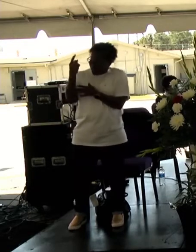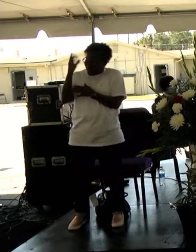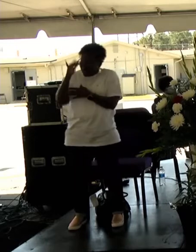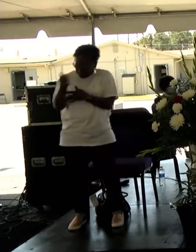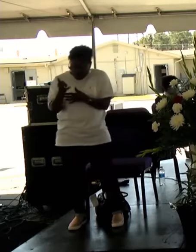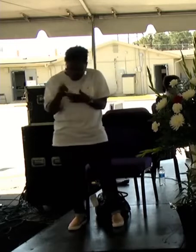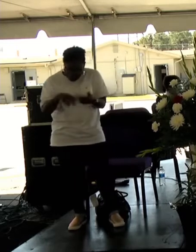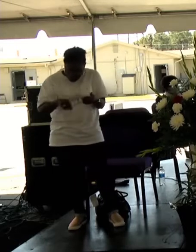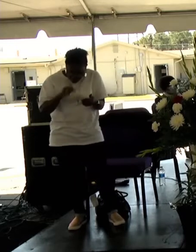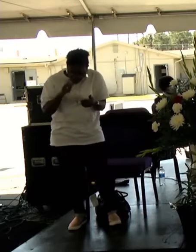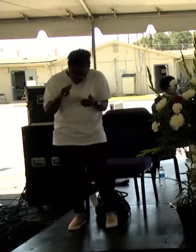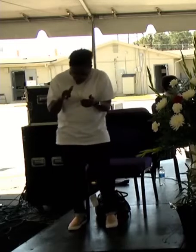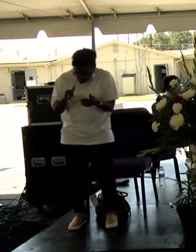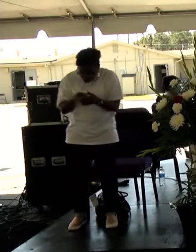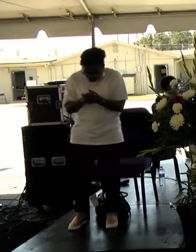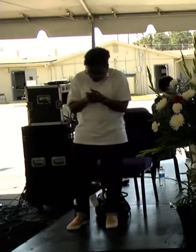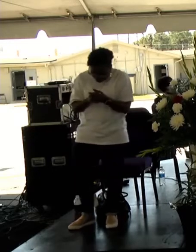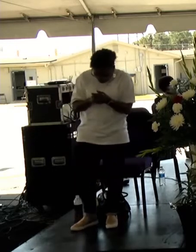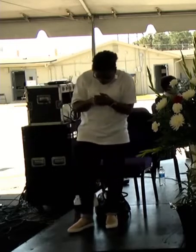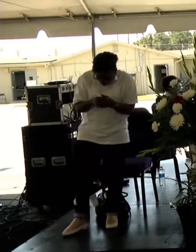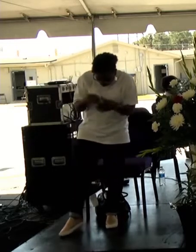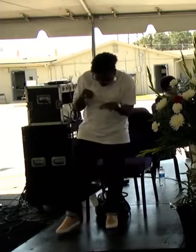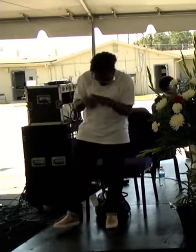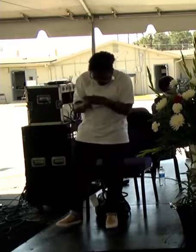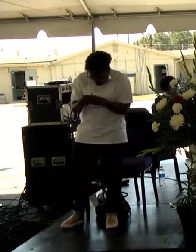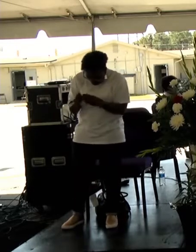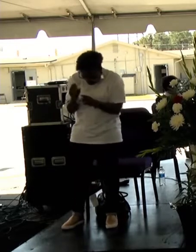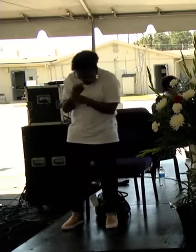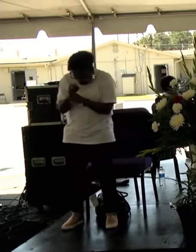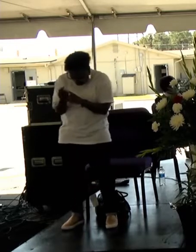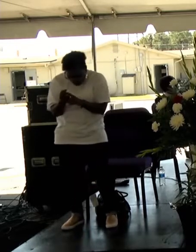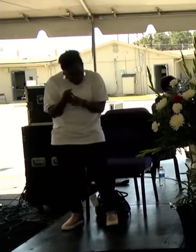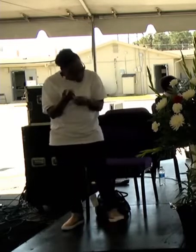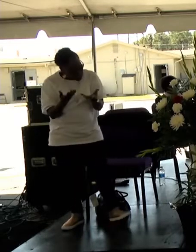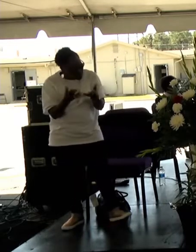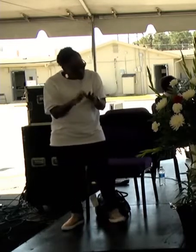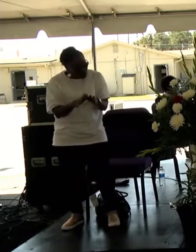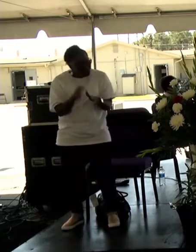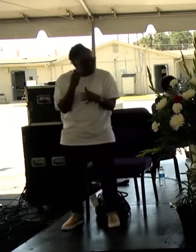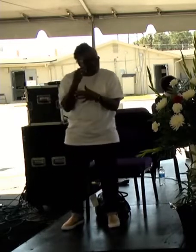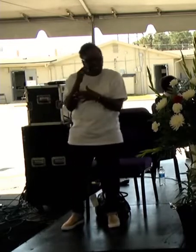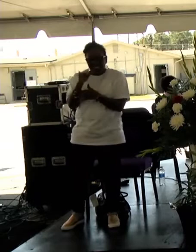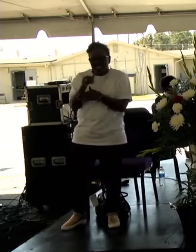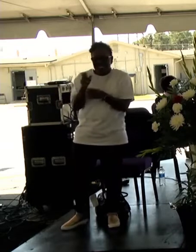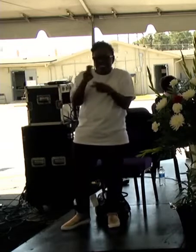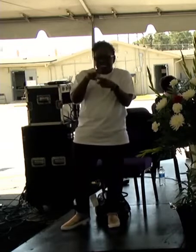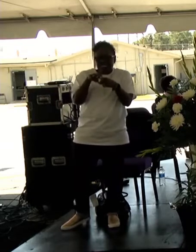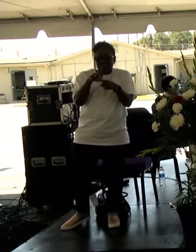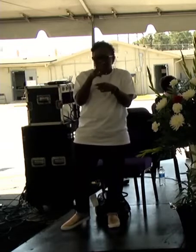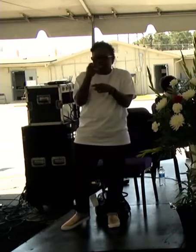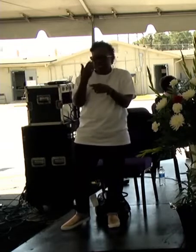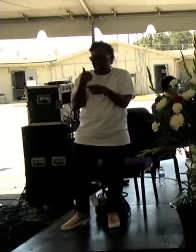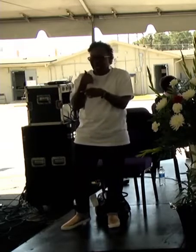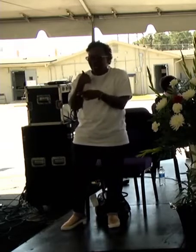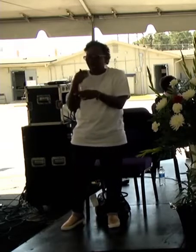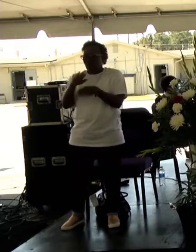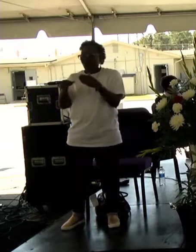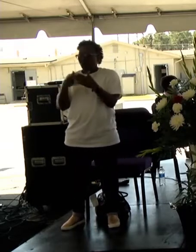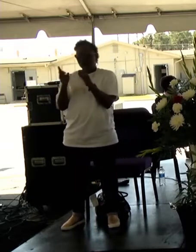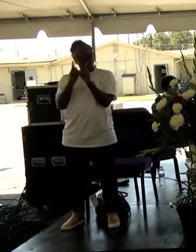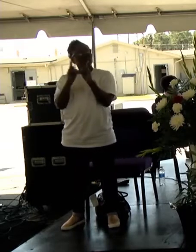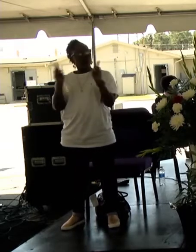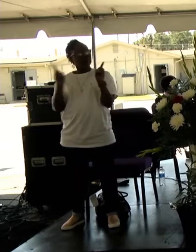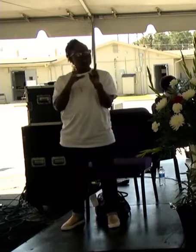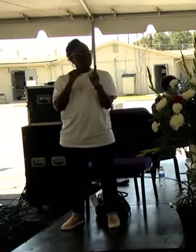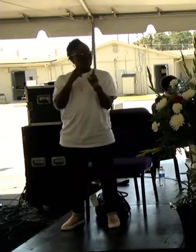Now watch this. Paul, Brother Small, is in a situation where I don't want you to think he's sitting up because he got these degrees